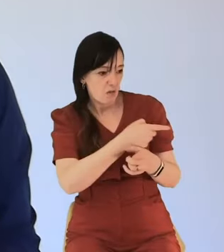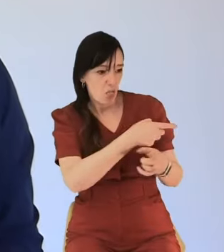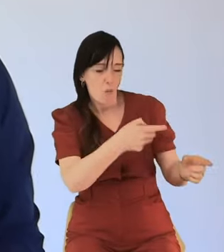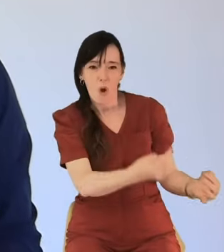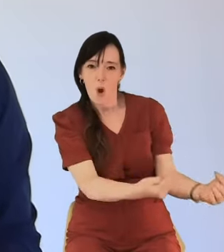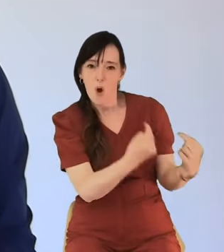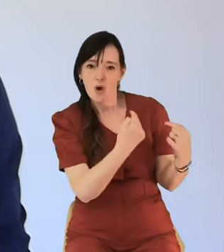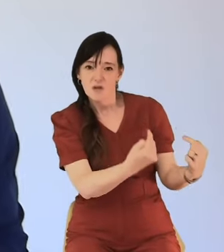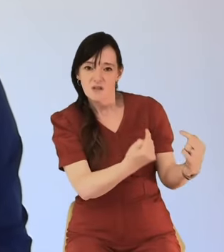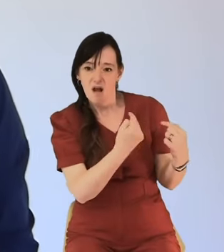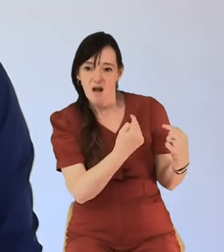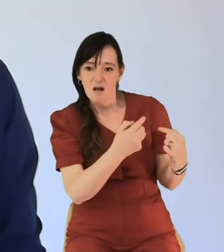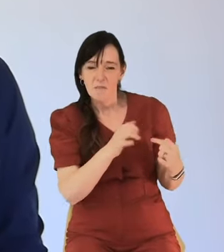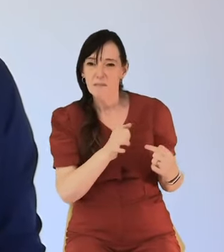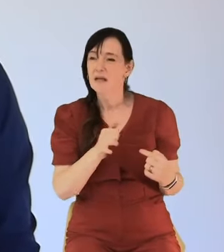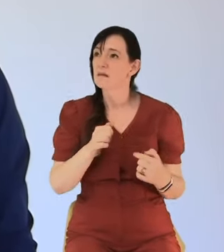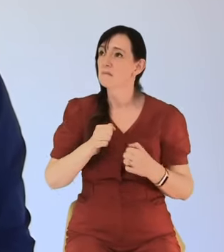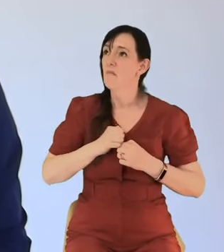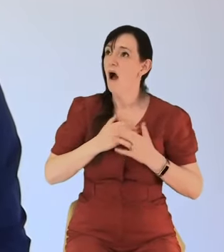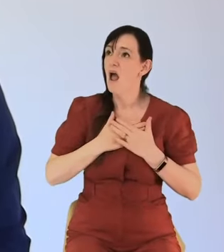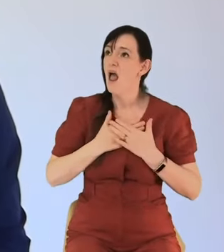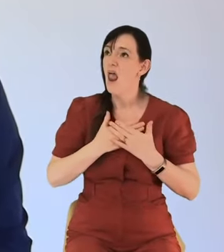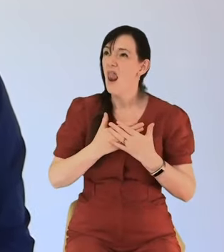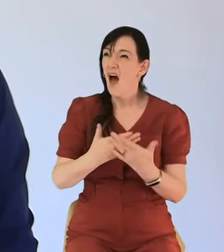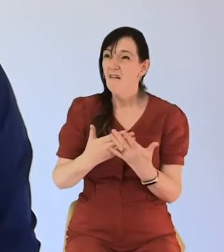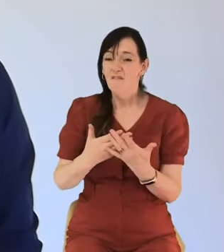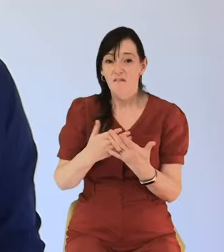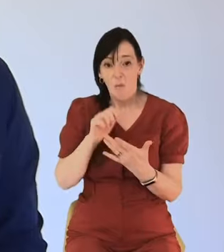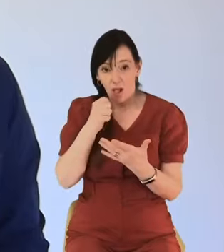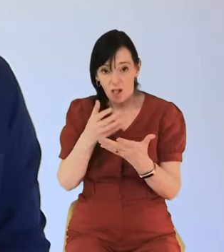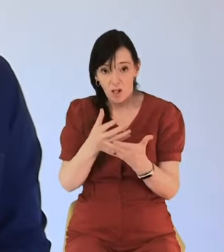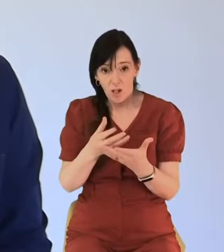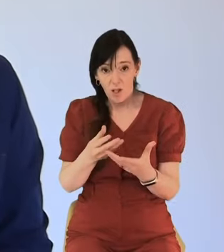world, what if my love for him grows cold?